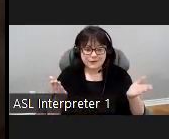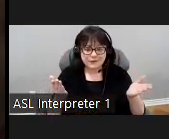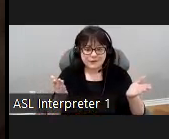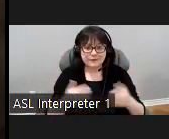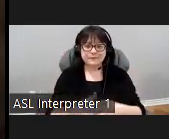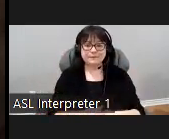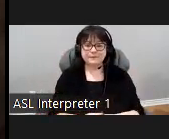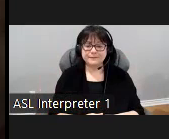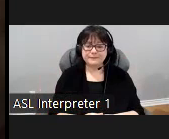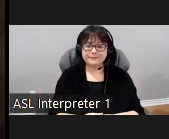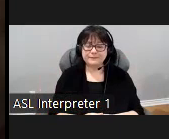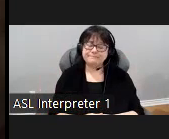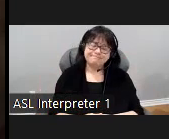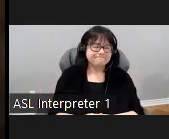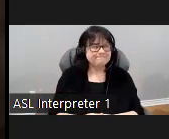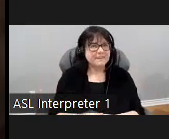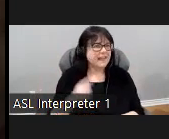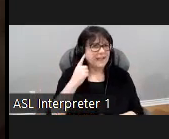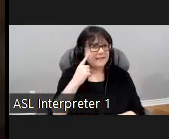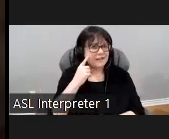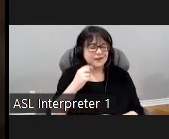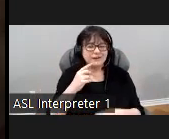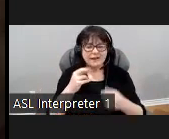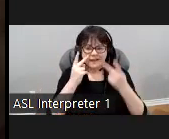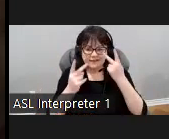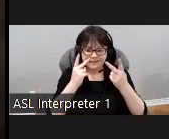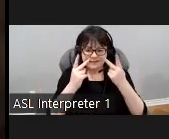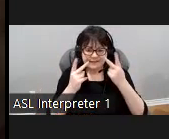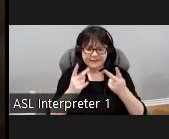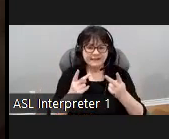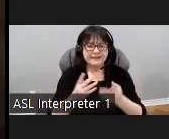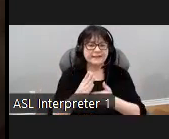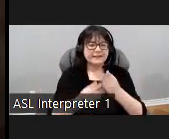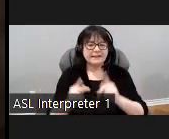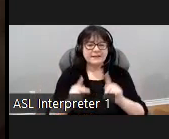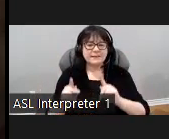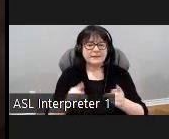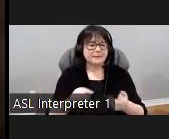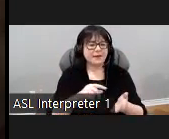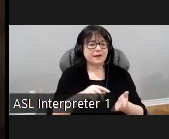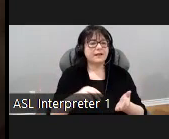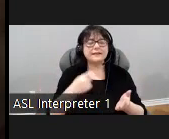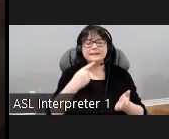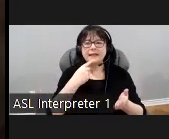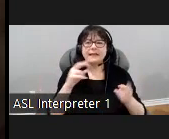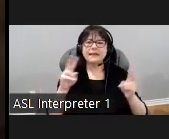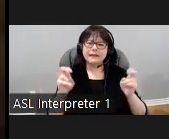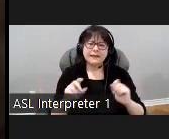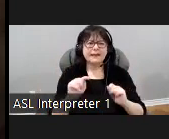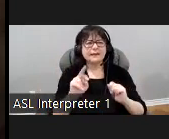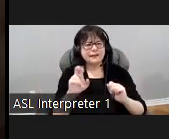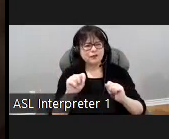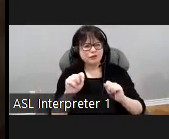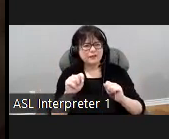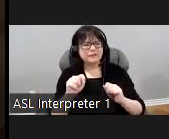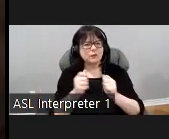idea around, I've heard it said, I see it on people's sort of signatures, treat everyone with kindness because people are everyone